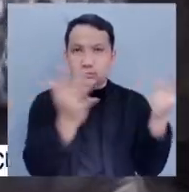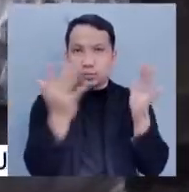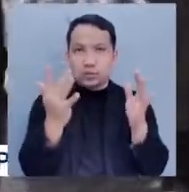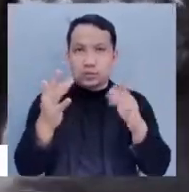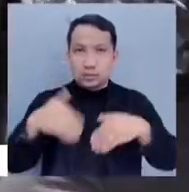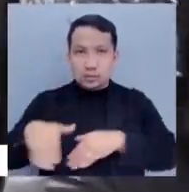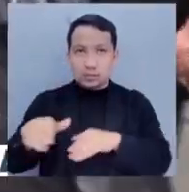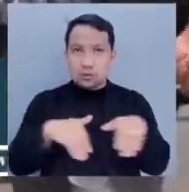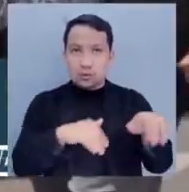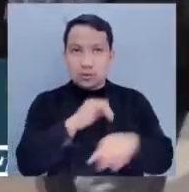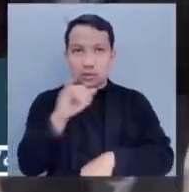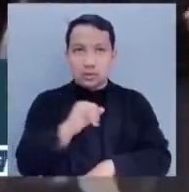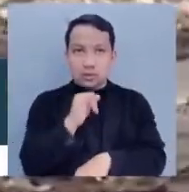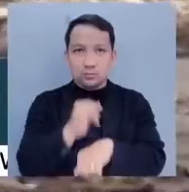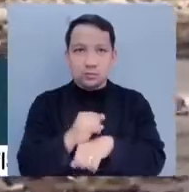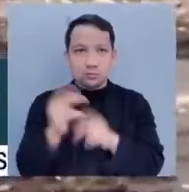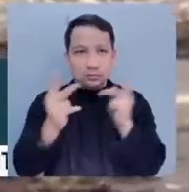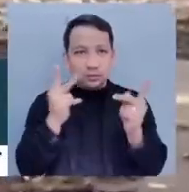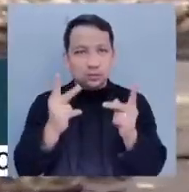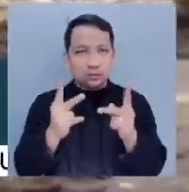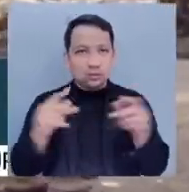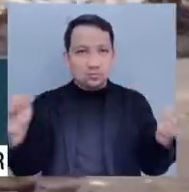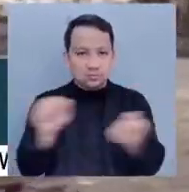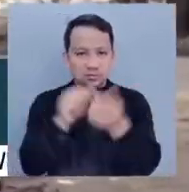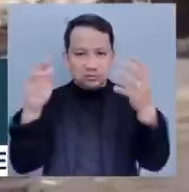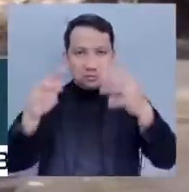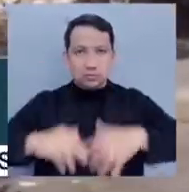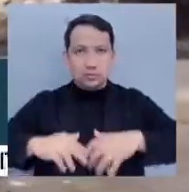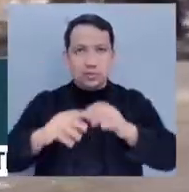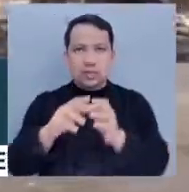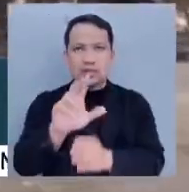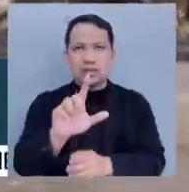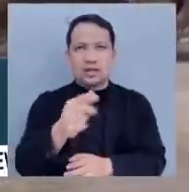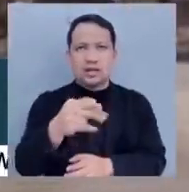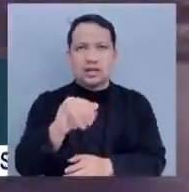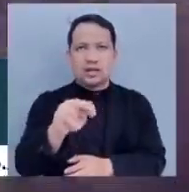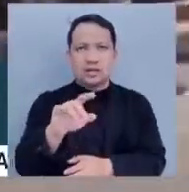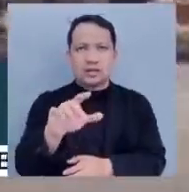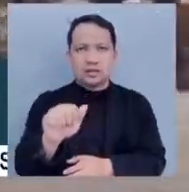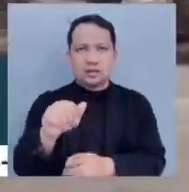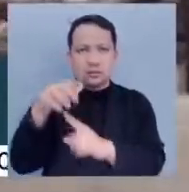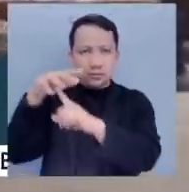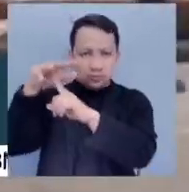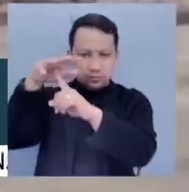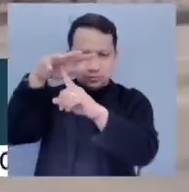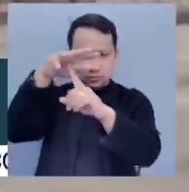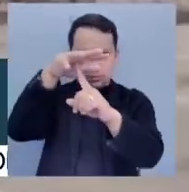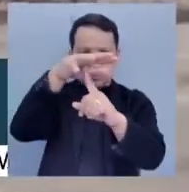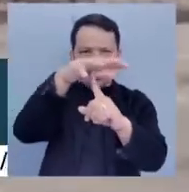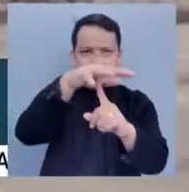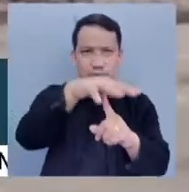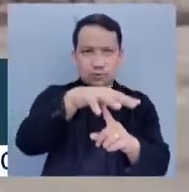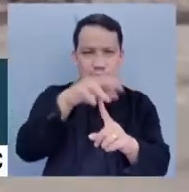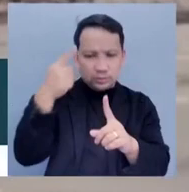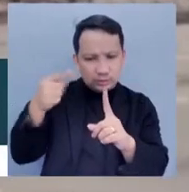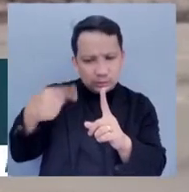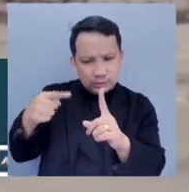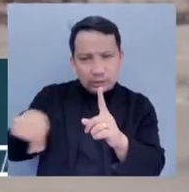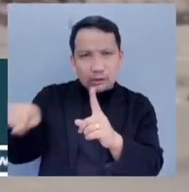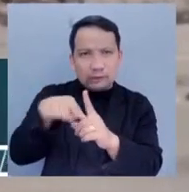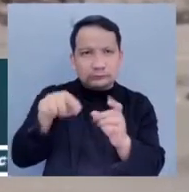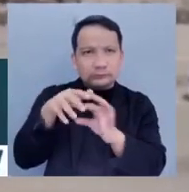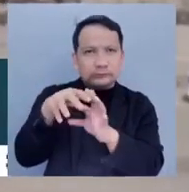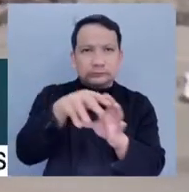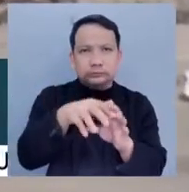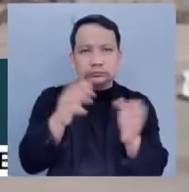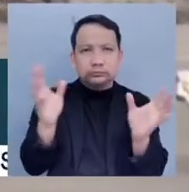island. Biden visited the devastated city of Lahaina after a helicopter tour to survey the damage firsthand. He's also set to